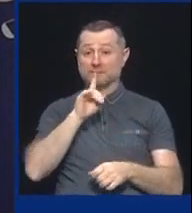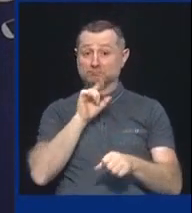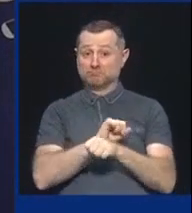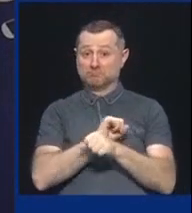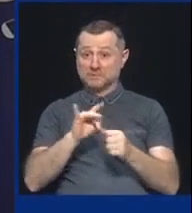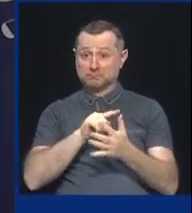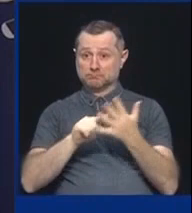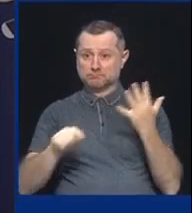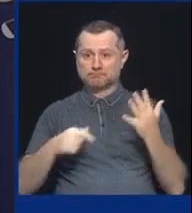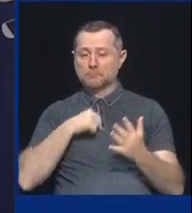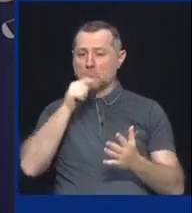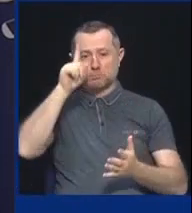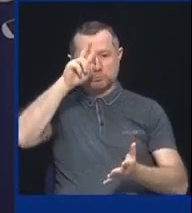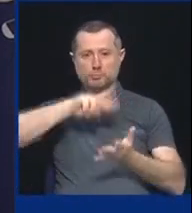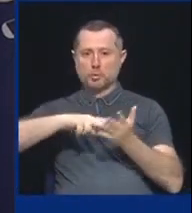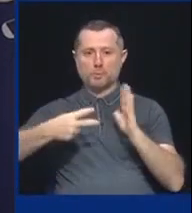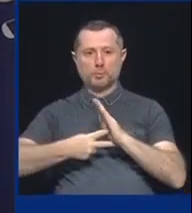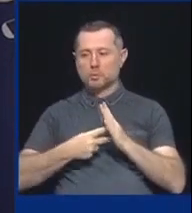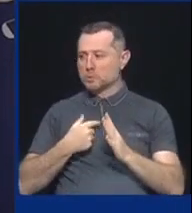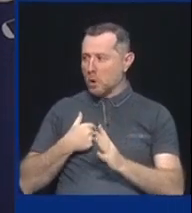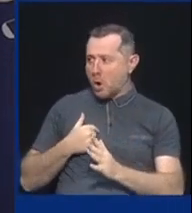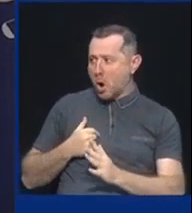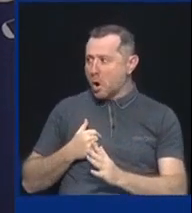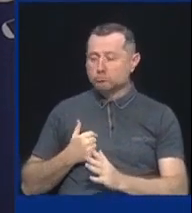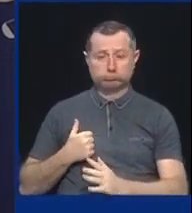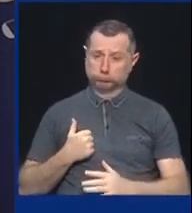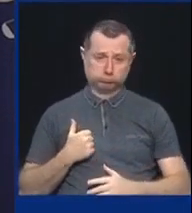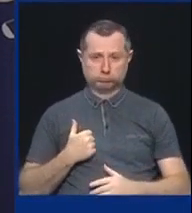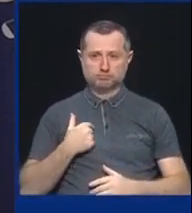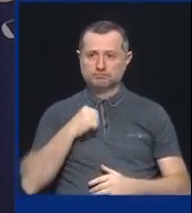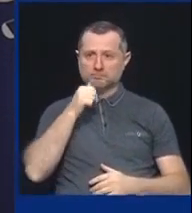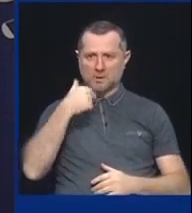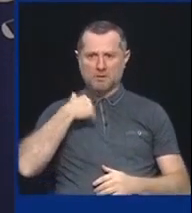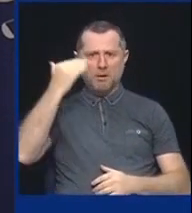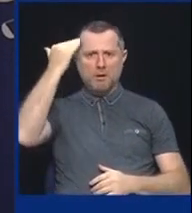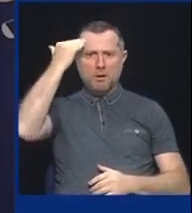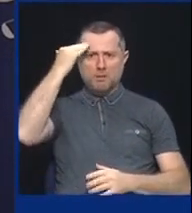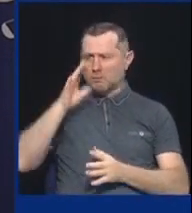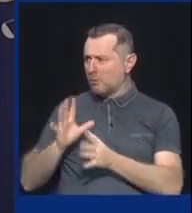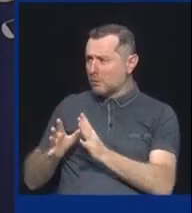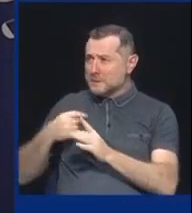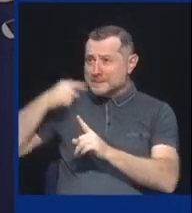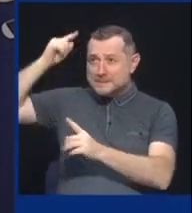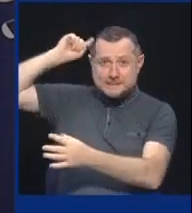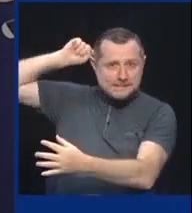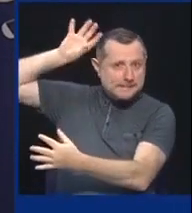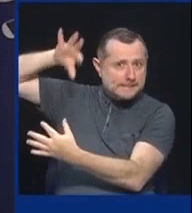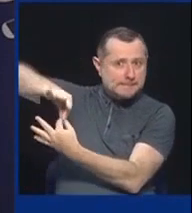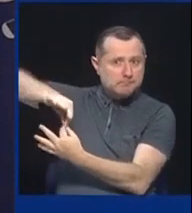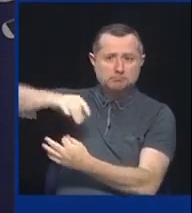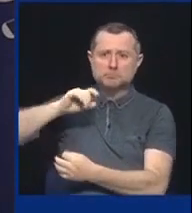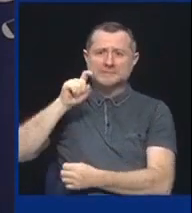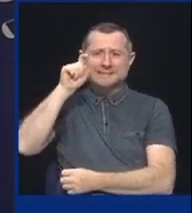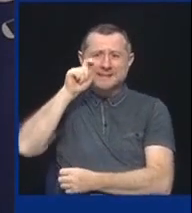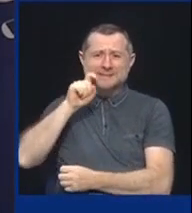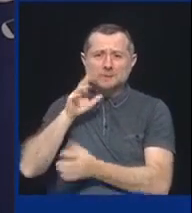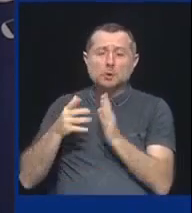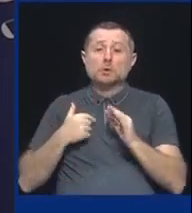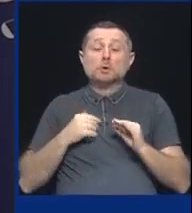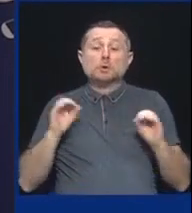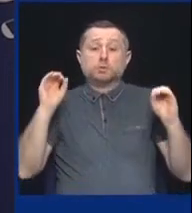trooper. I did not mean any sexual connotation. I did not mean any intimacy by